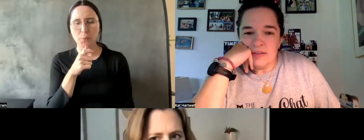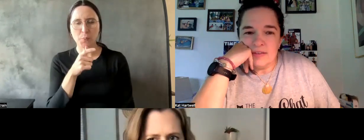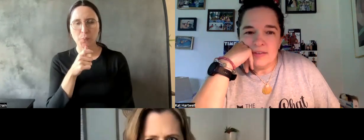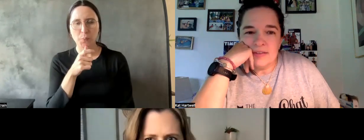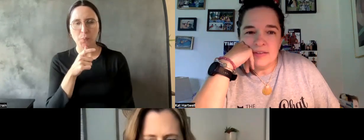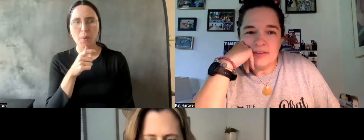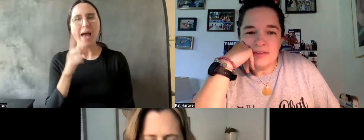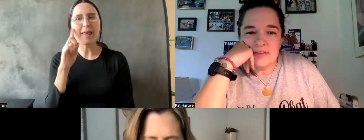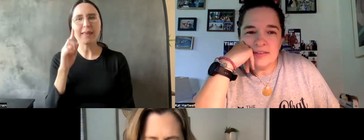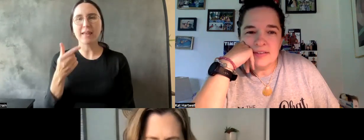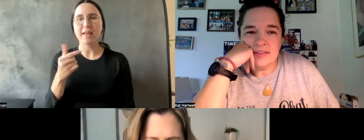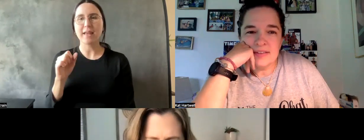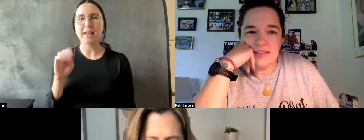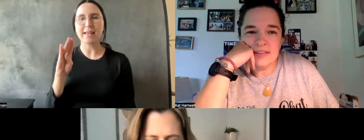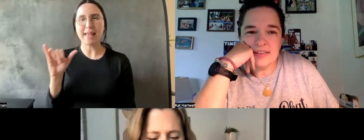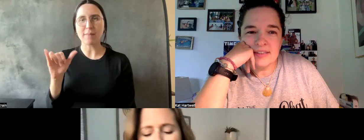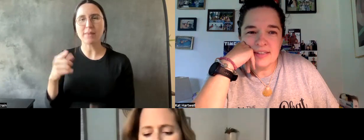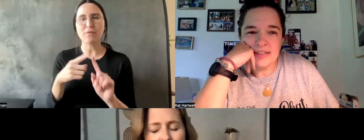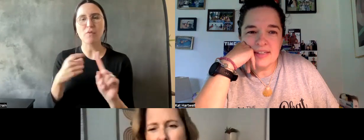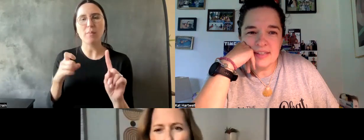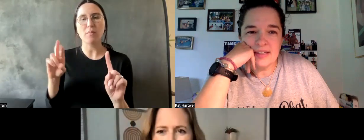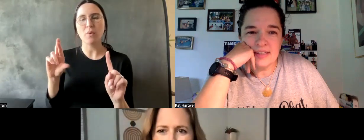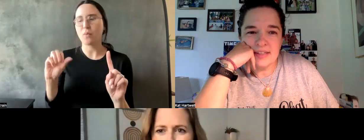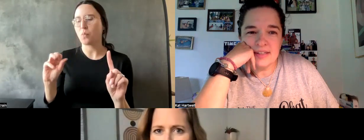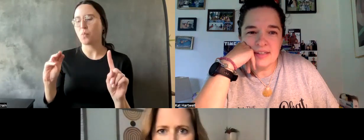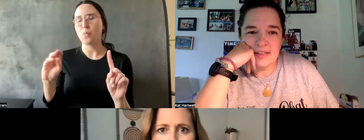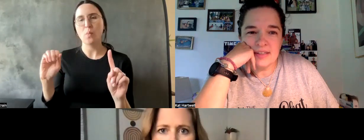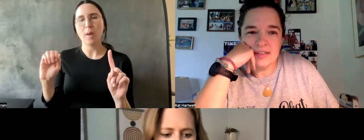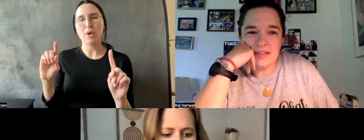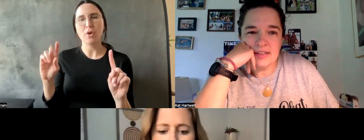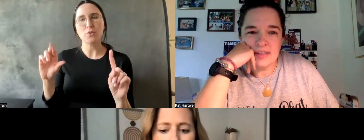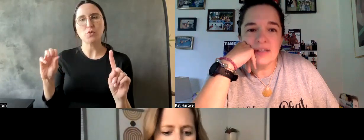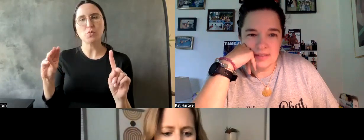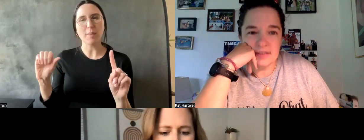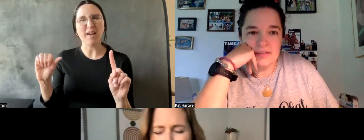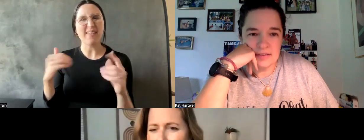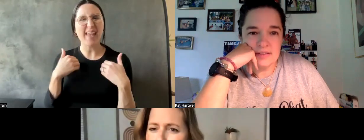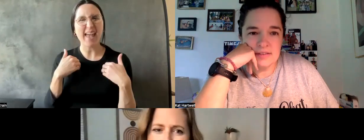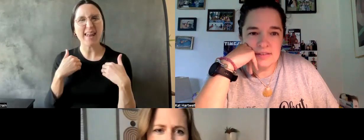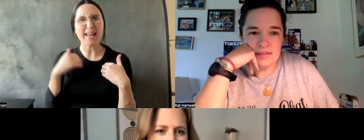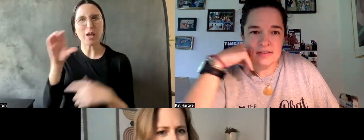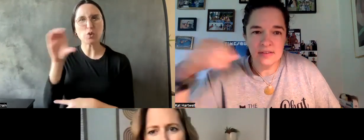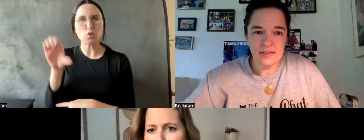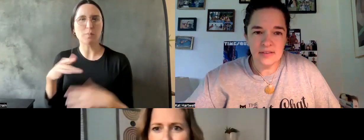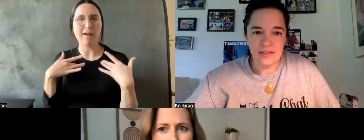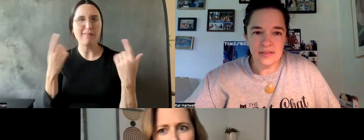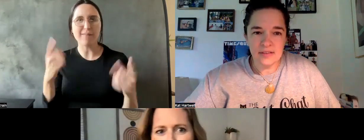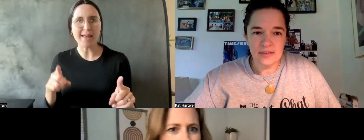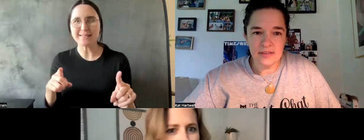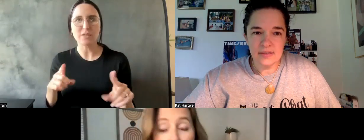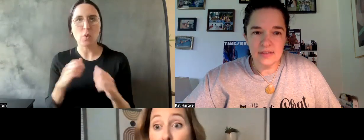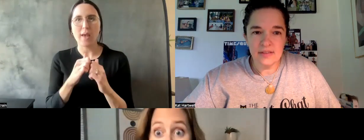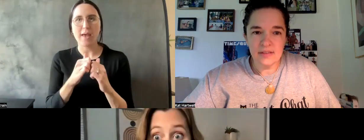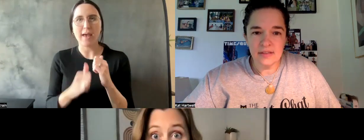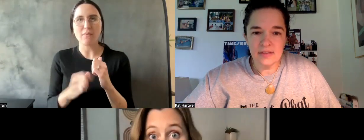it was Gabby from Romadrama. They did like this whole like Zoom thing. They went live and Neil was on the live and like